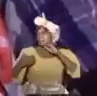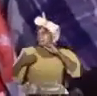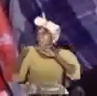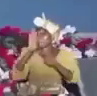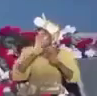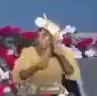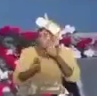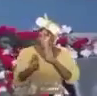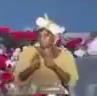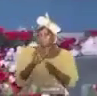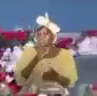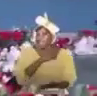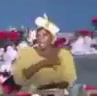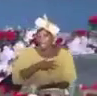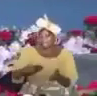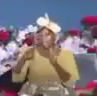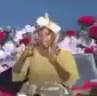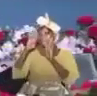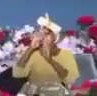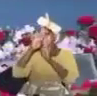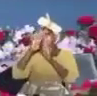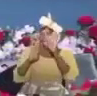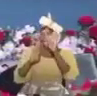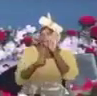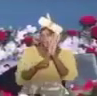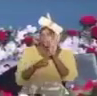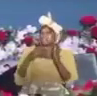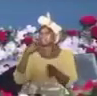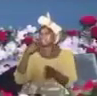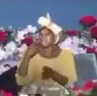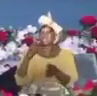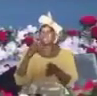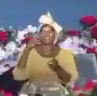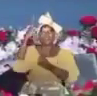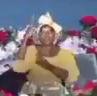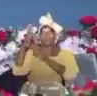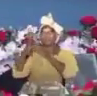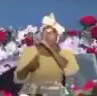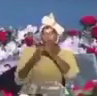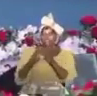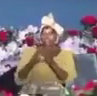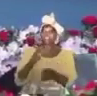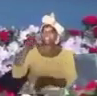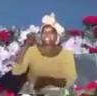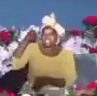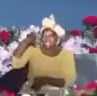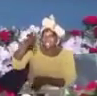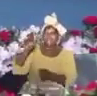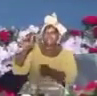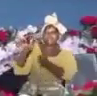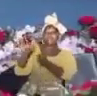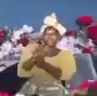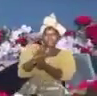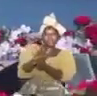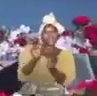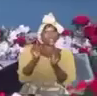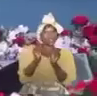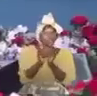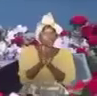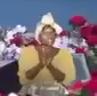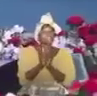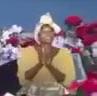fact, here's how the Bible puts it, that the whole world lieth in wickedness. And for that reason